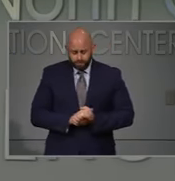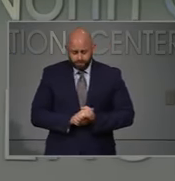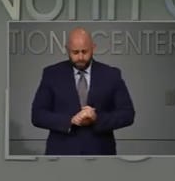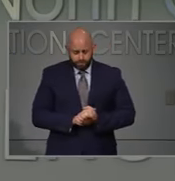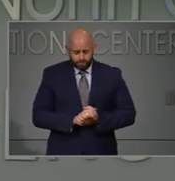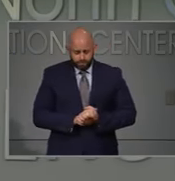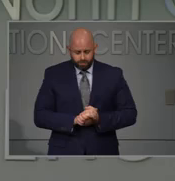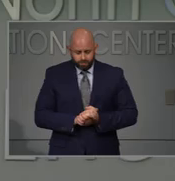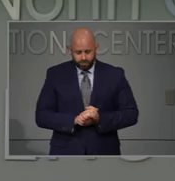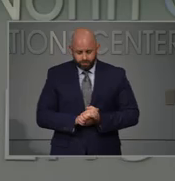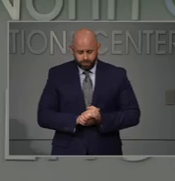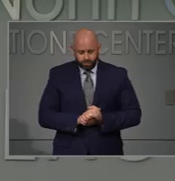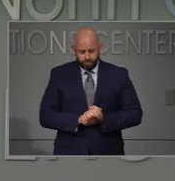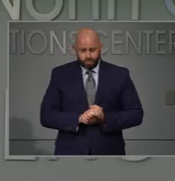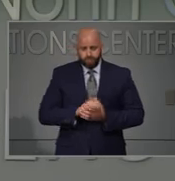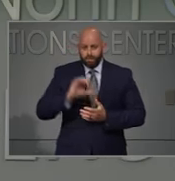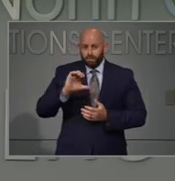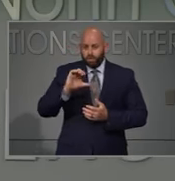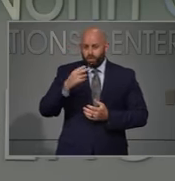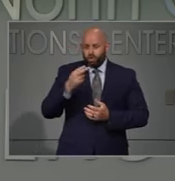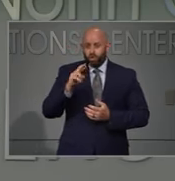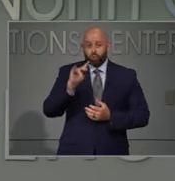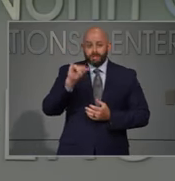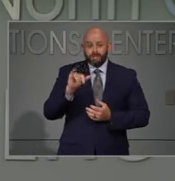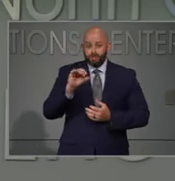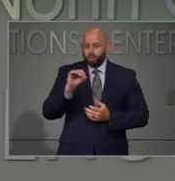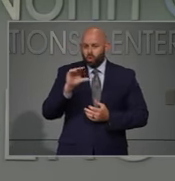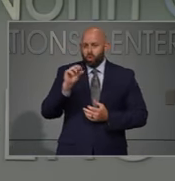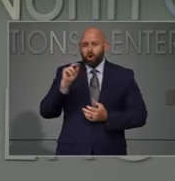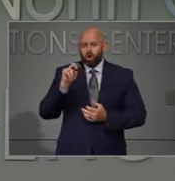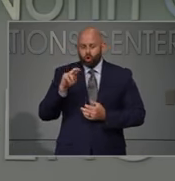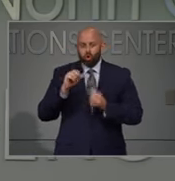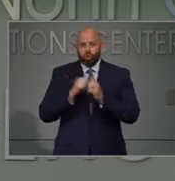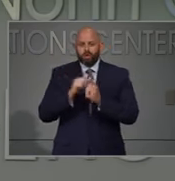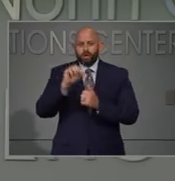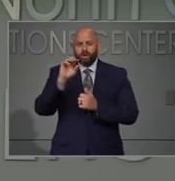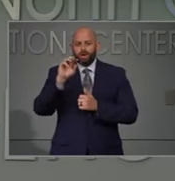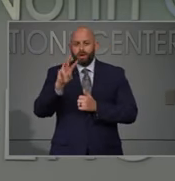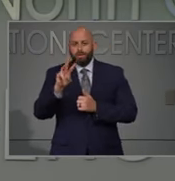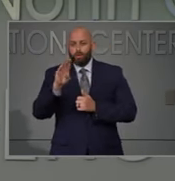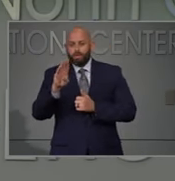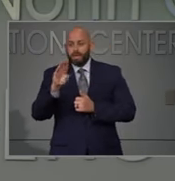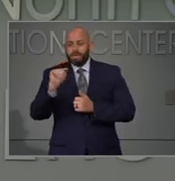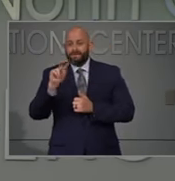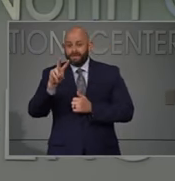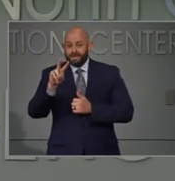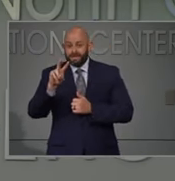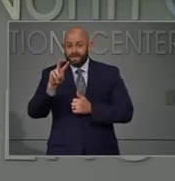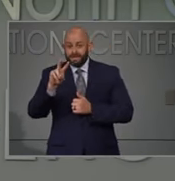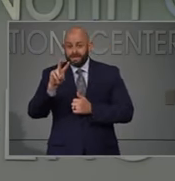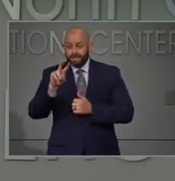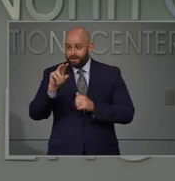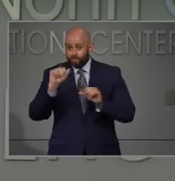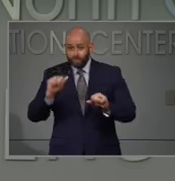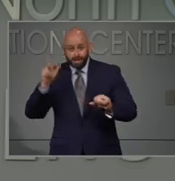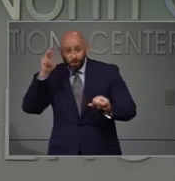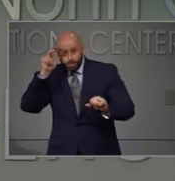We'll try Christy O'Connor with WBTV again. Christy, are you on the line? I am. Can you hear